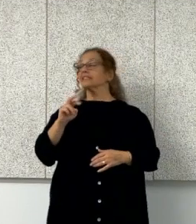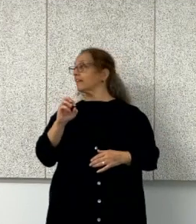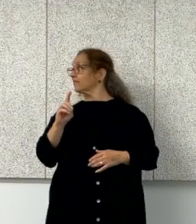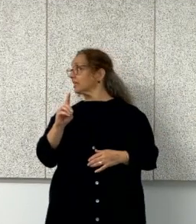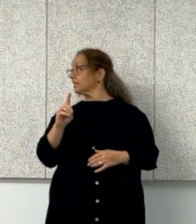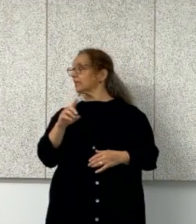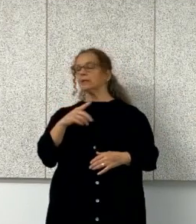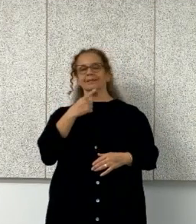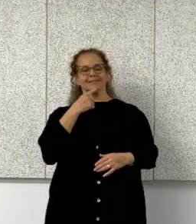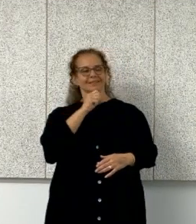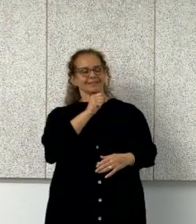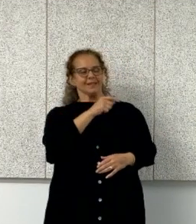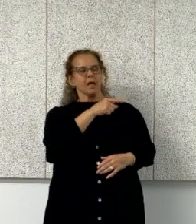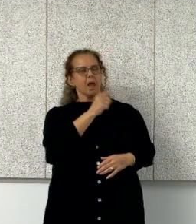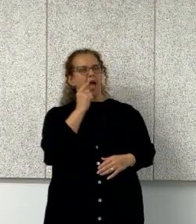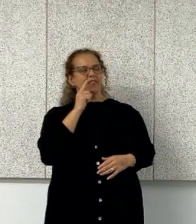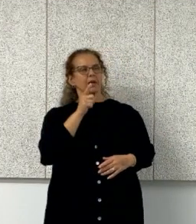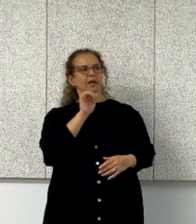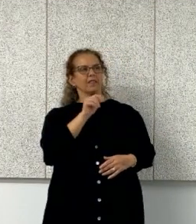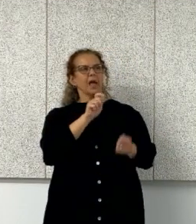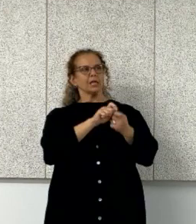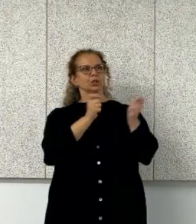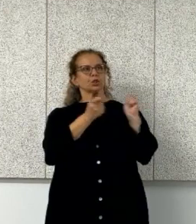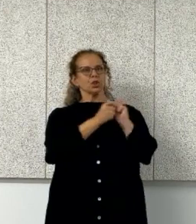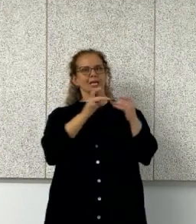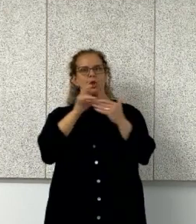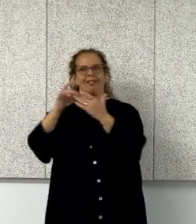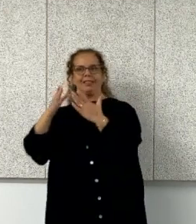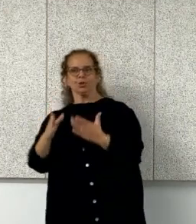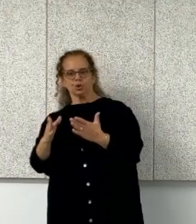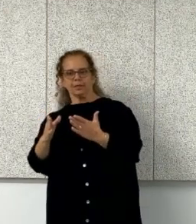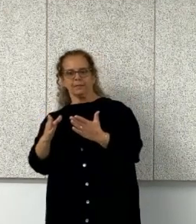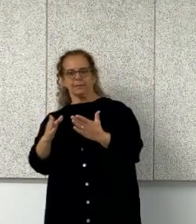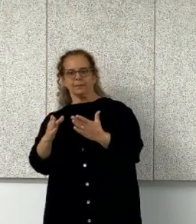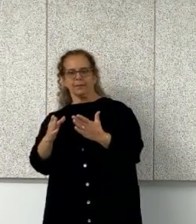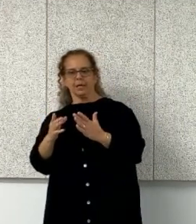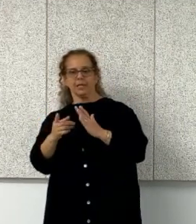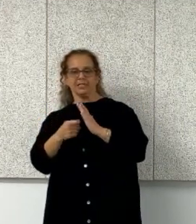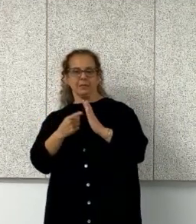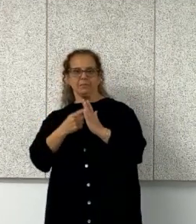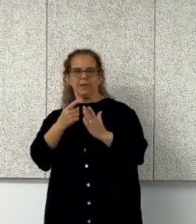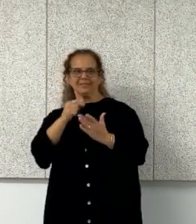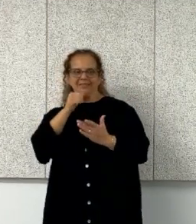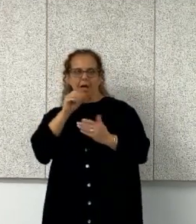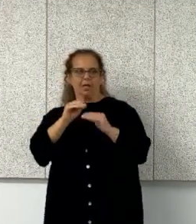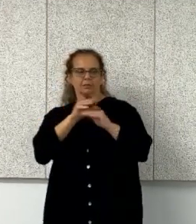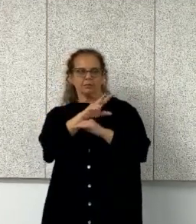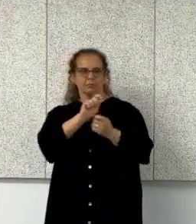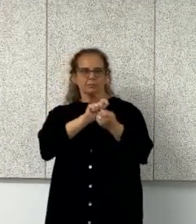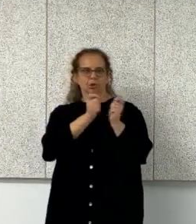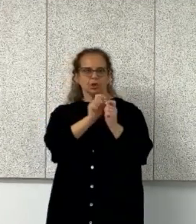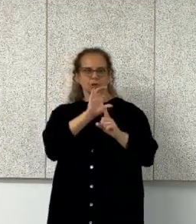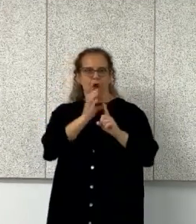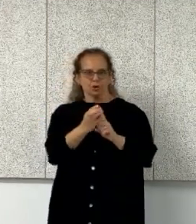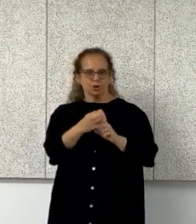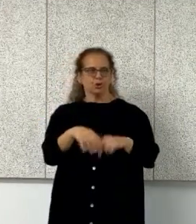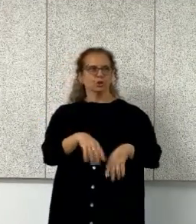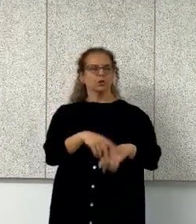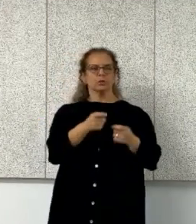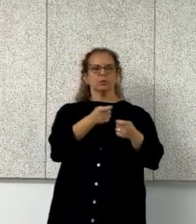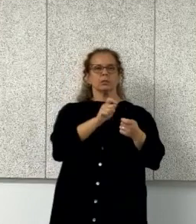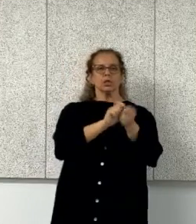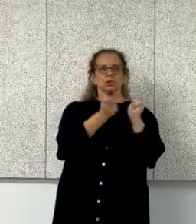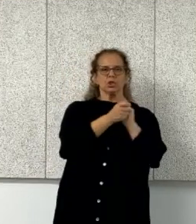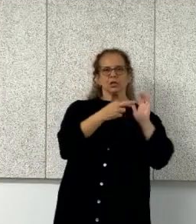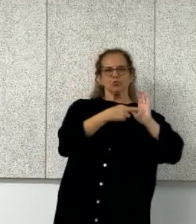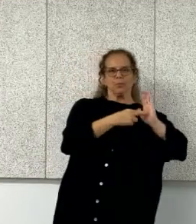know, changing, a change of leadership doesn't change culture. Yeah. A change in representation doesn't change culture. Like, they may be a piece of that, but that alone